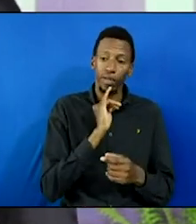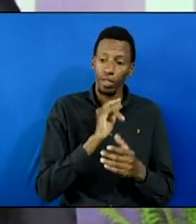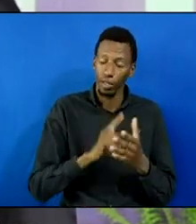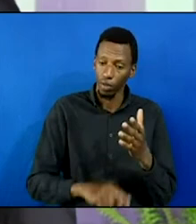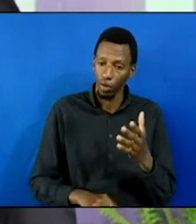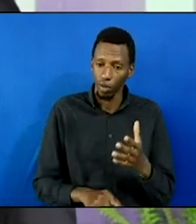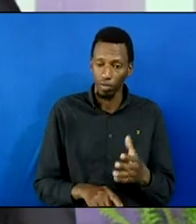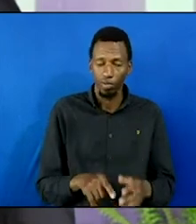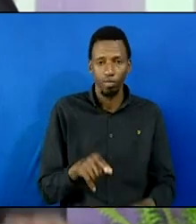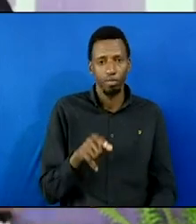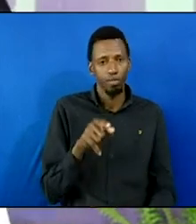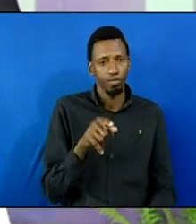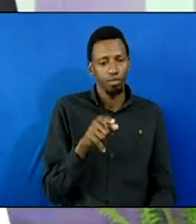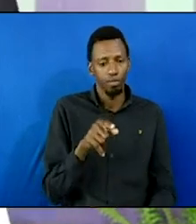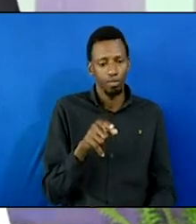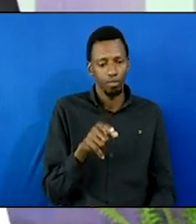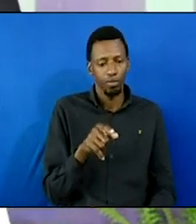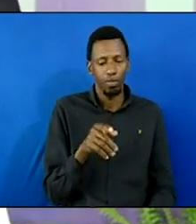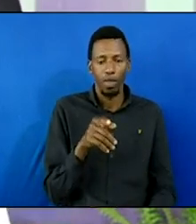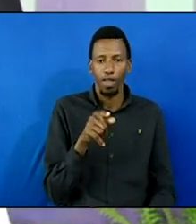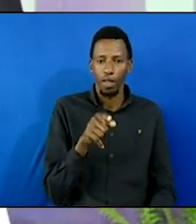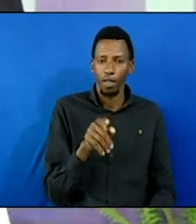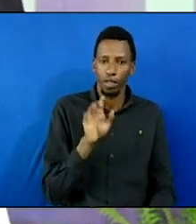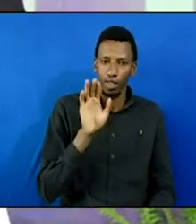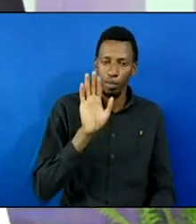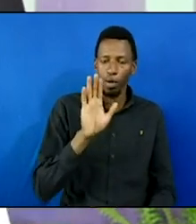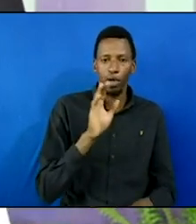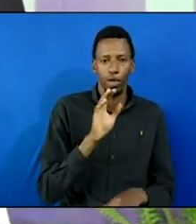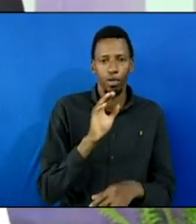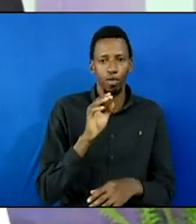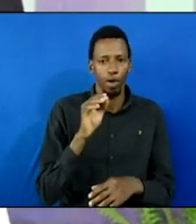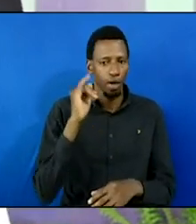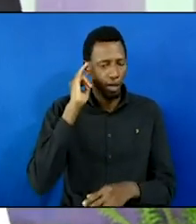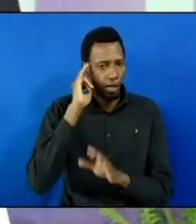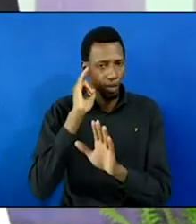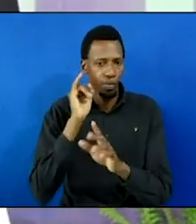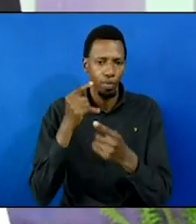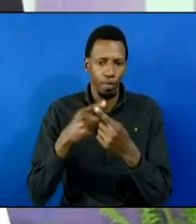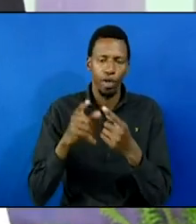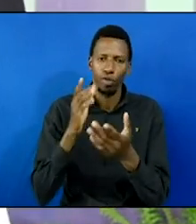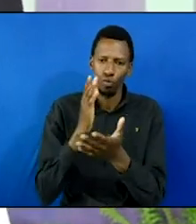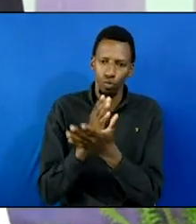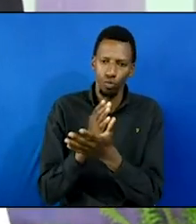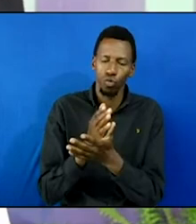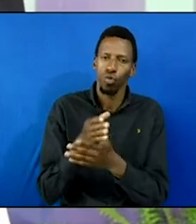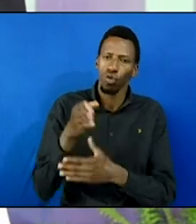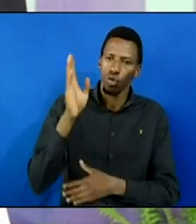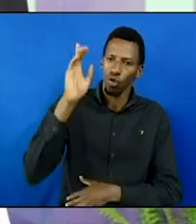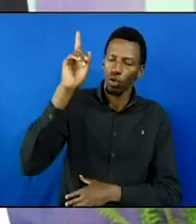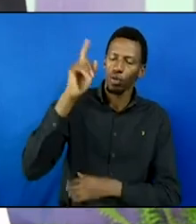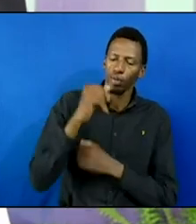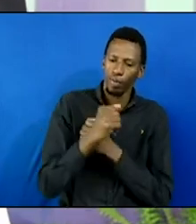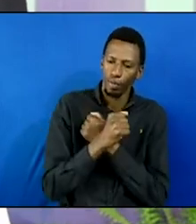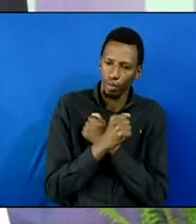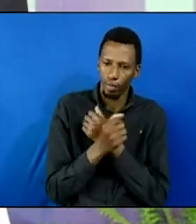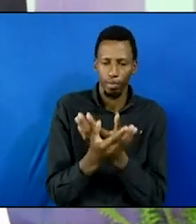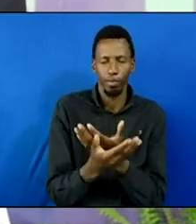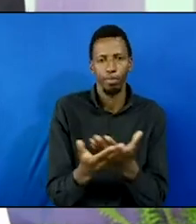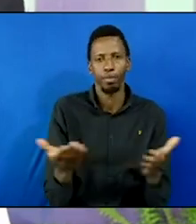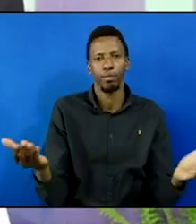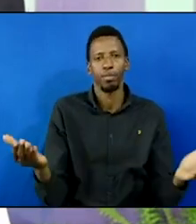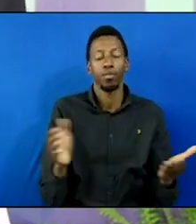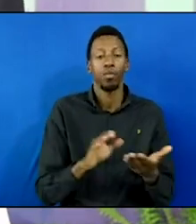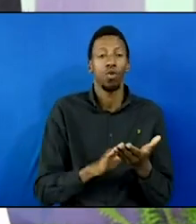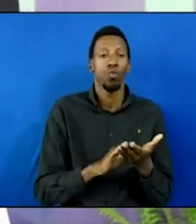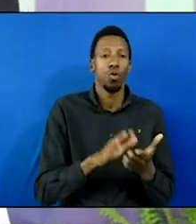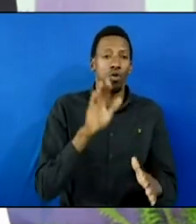no way, this was their word. But the truth of the matter was that God loved them. He loved them even more